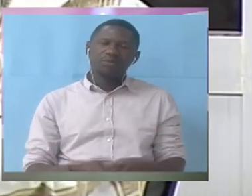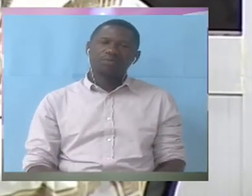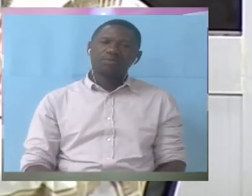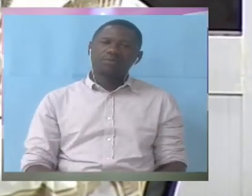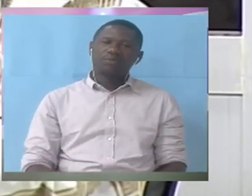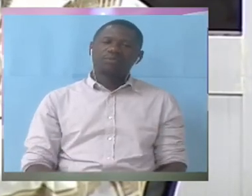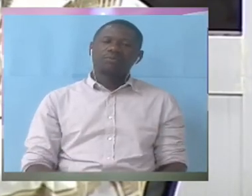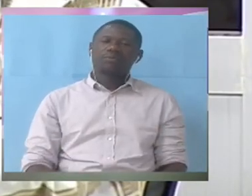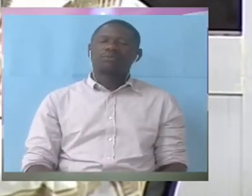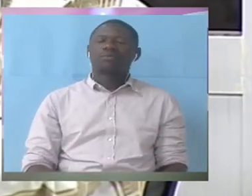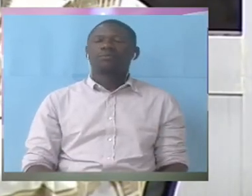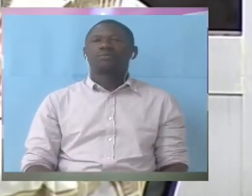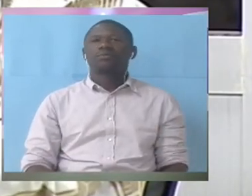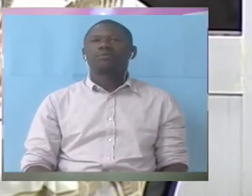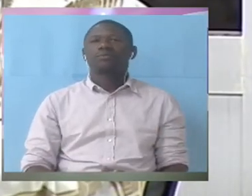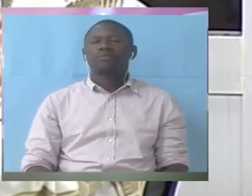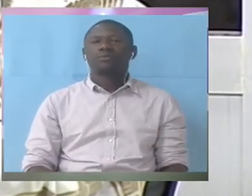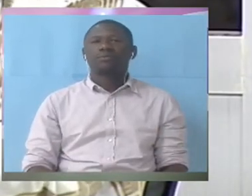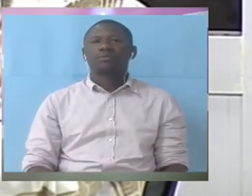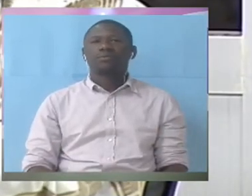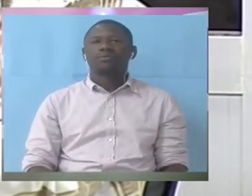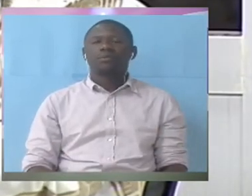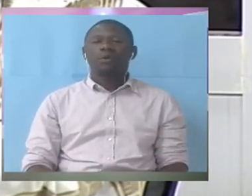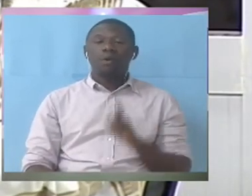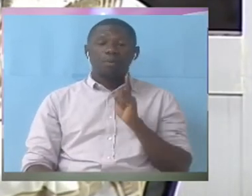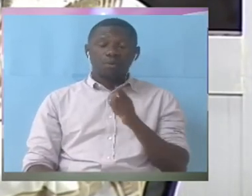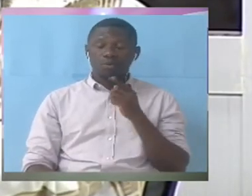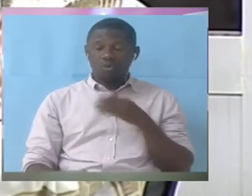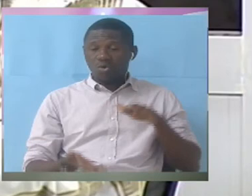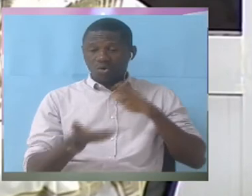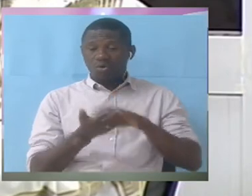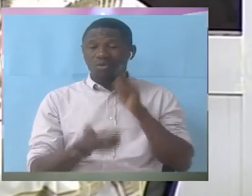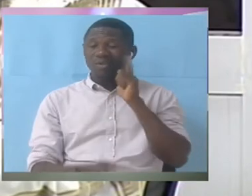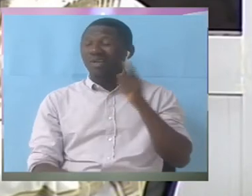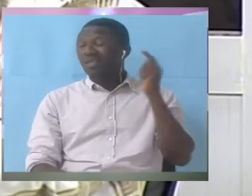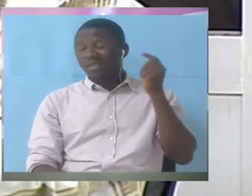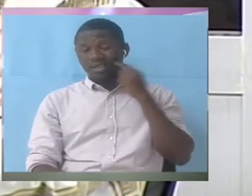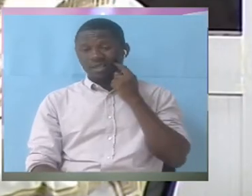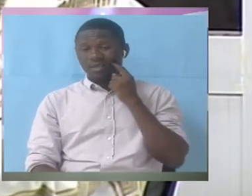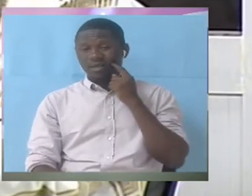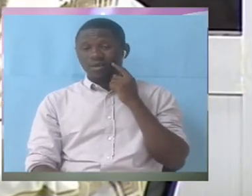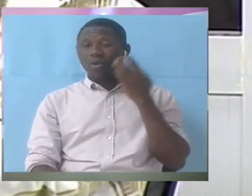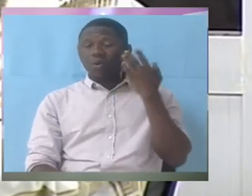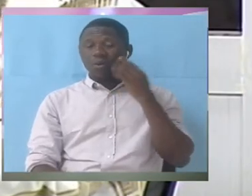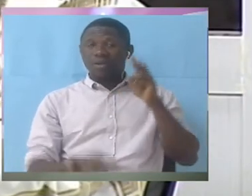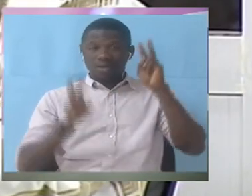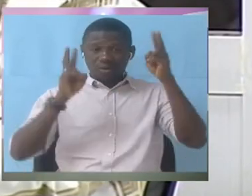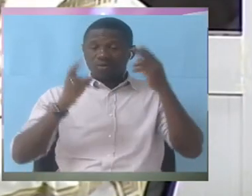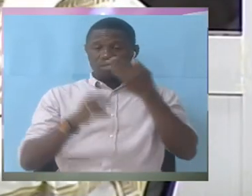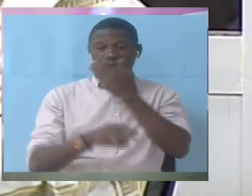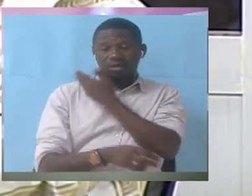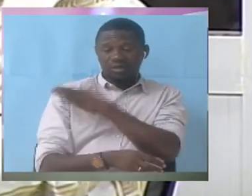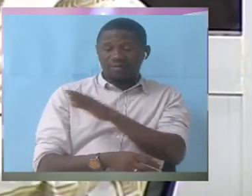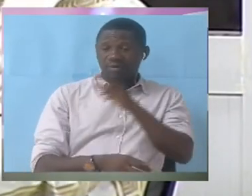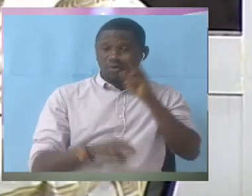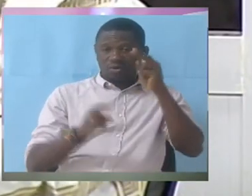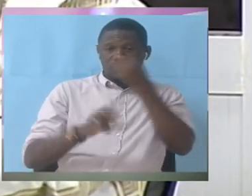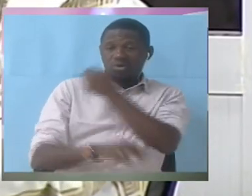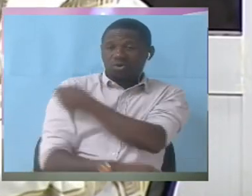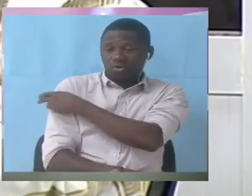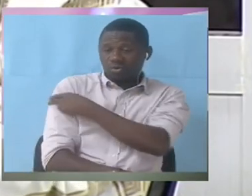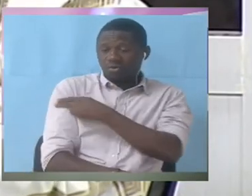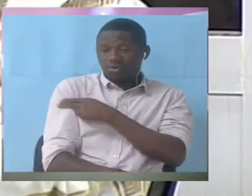ko jëfo fim nekk ni ci GRTS. On that day, when he was leaving the hospital, he called